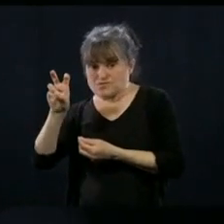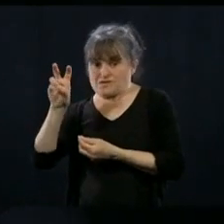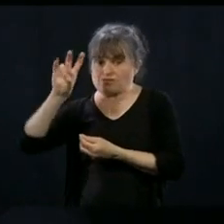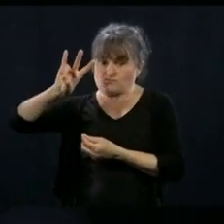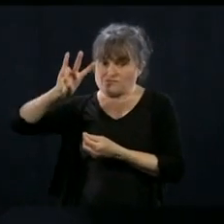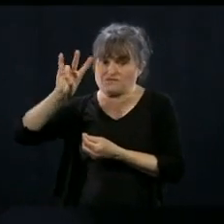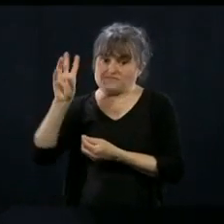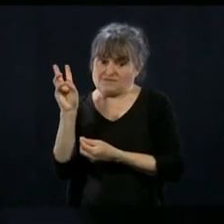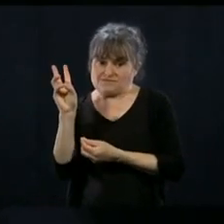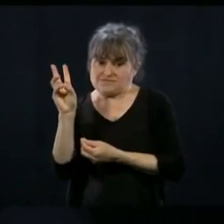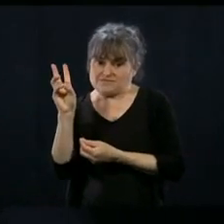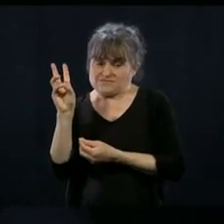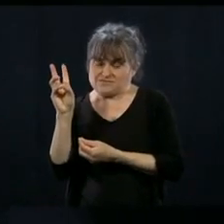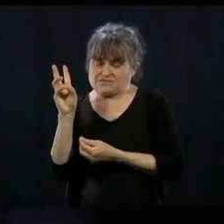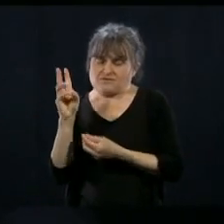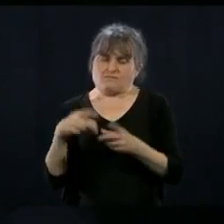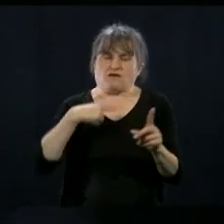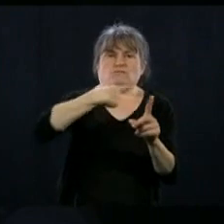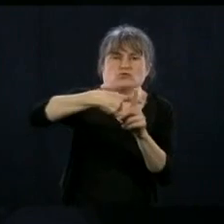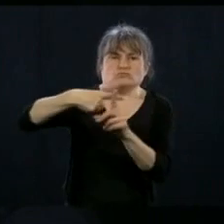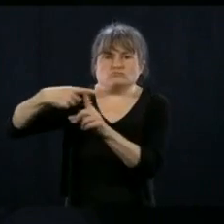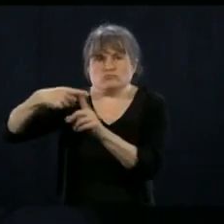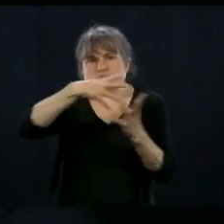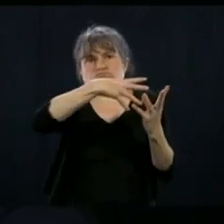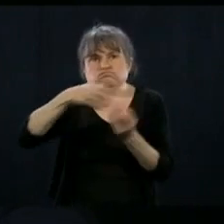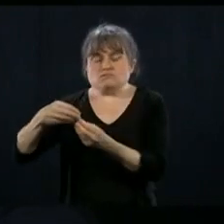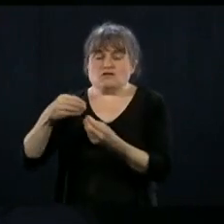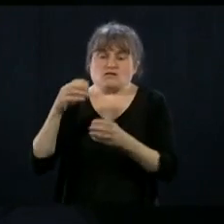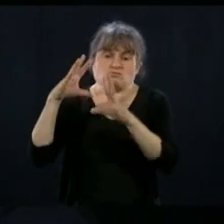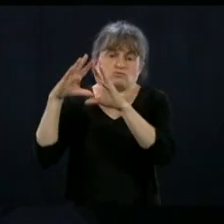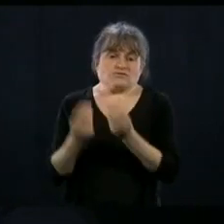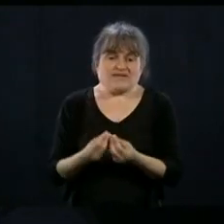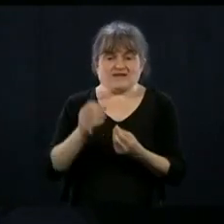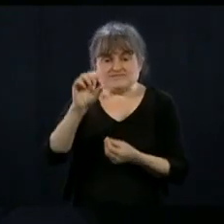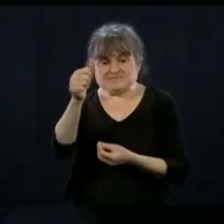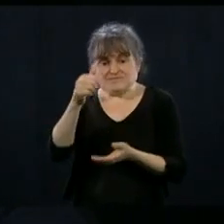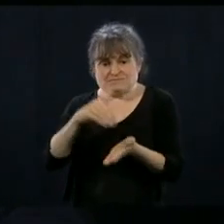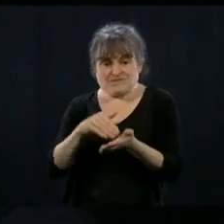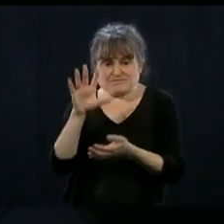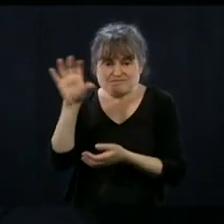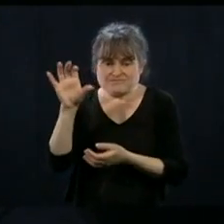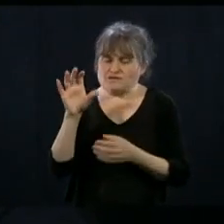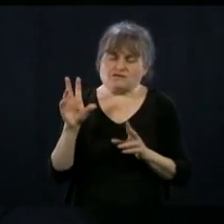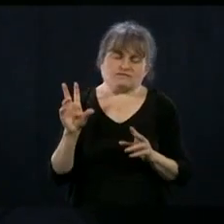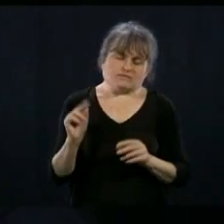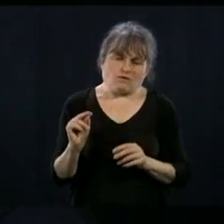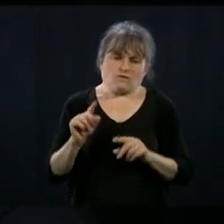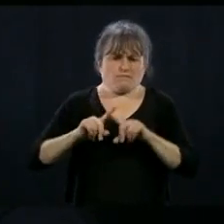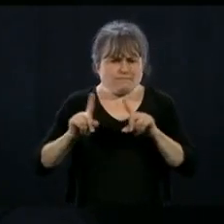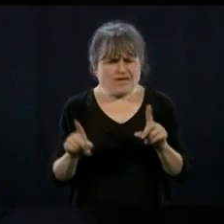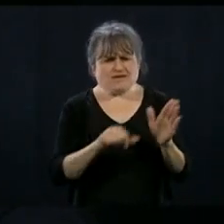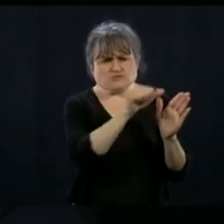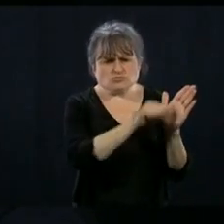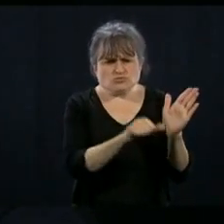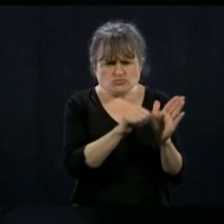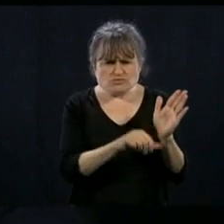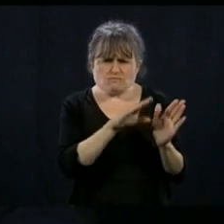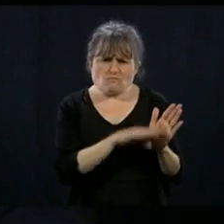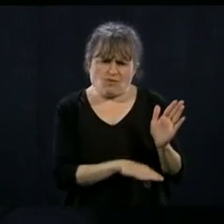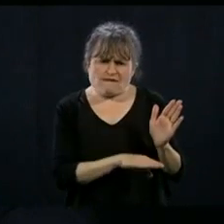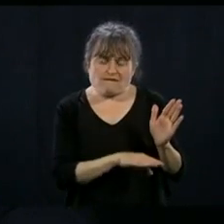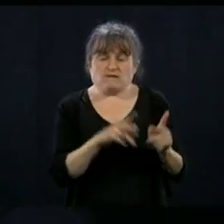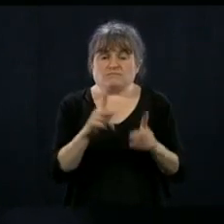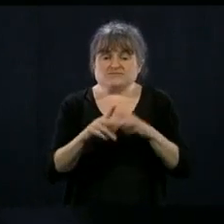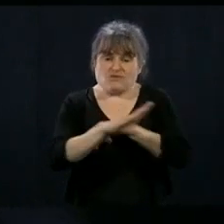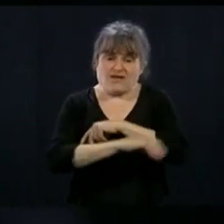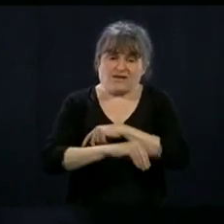276 more. So if you add all that up, it's not 10,500, but what we have to remember is that we're doing